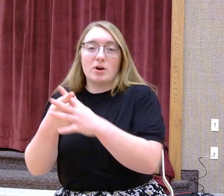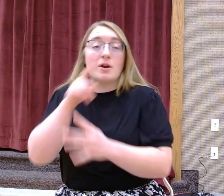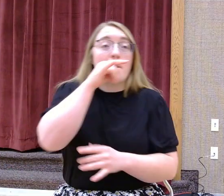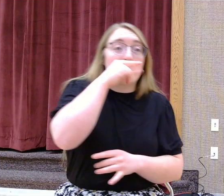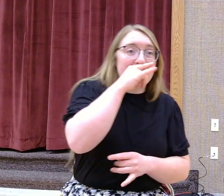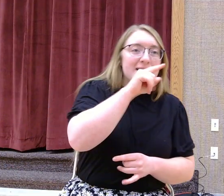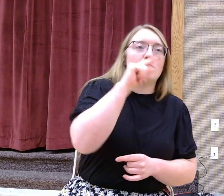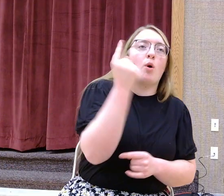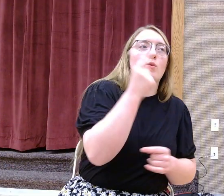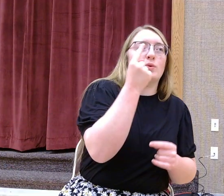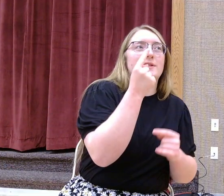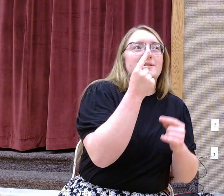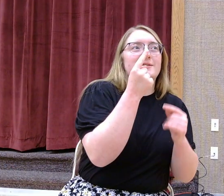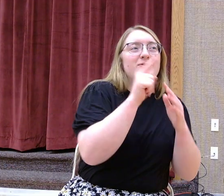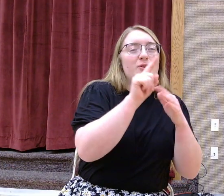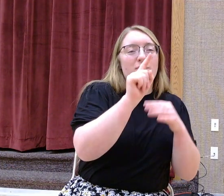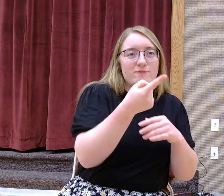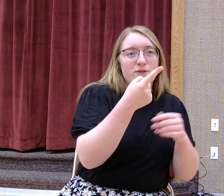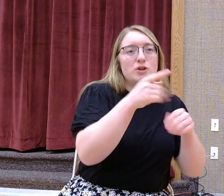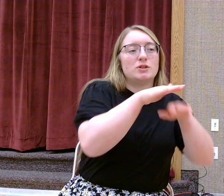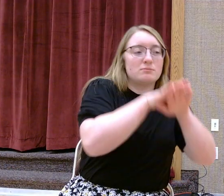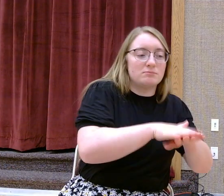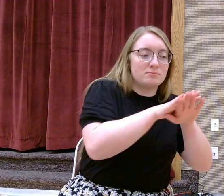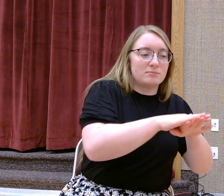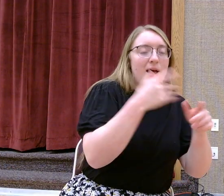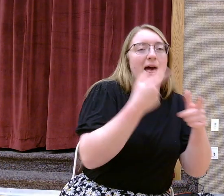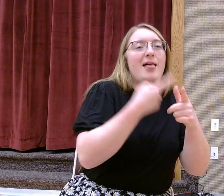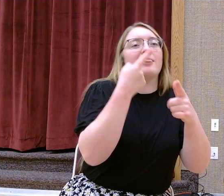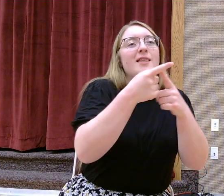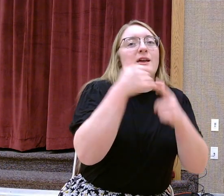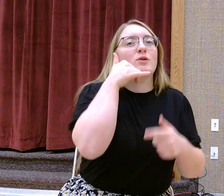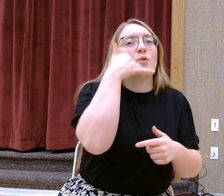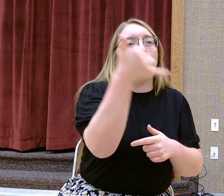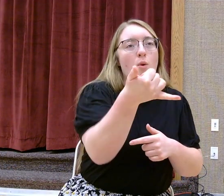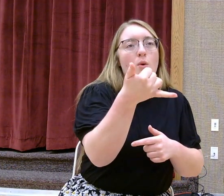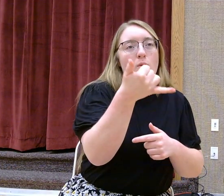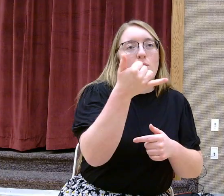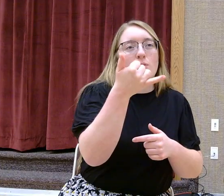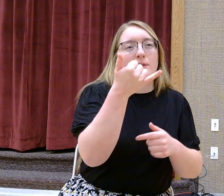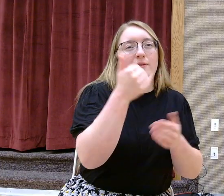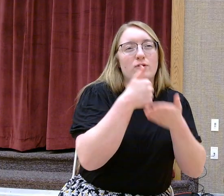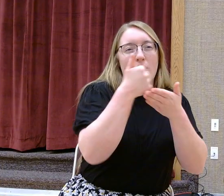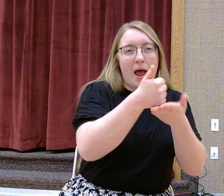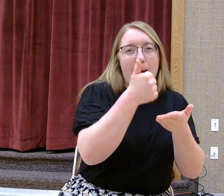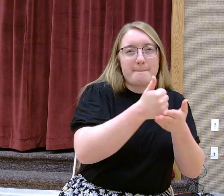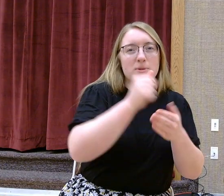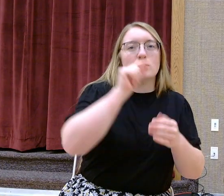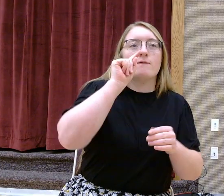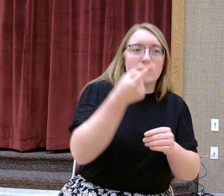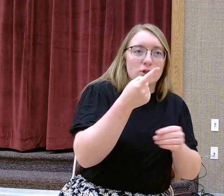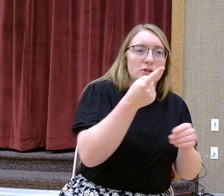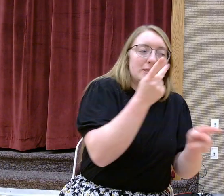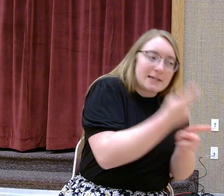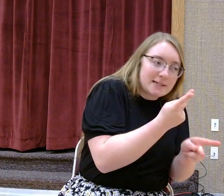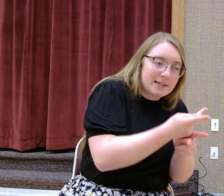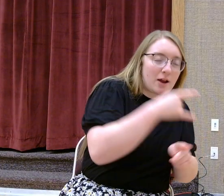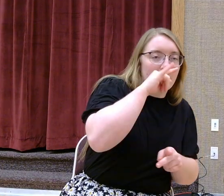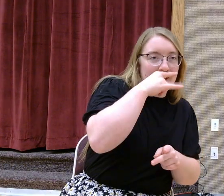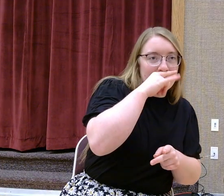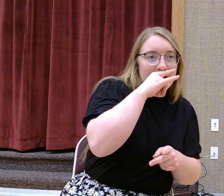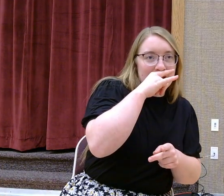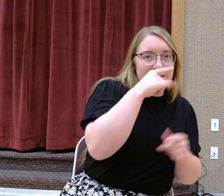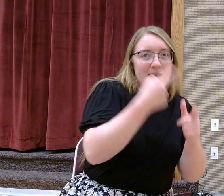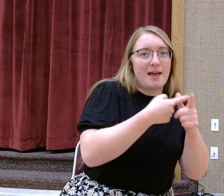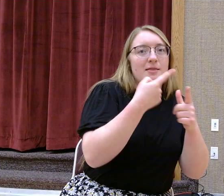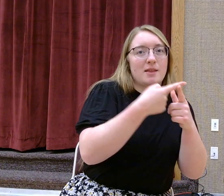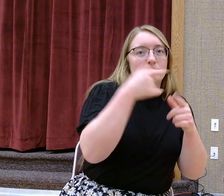Okay? Pulse is brachial in infants. That's in the arm. It's kind of tough in kids to feel a